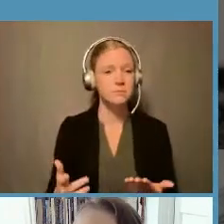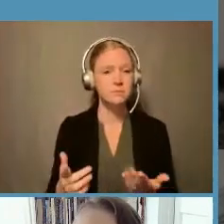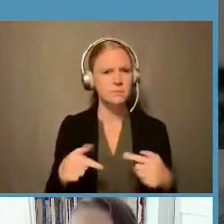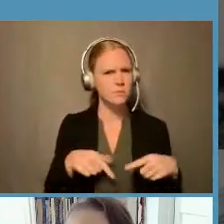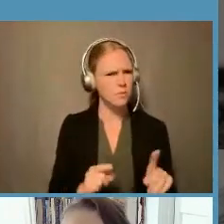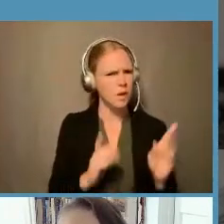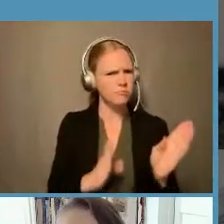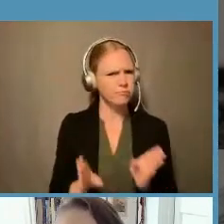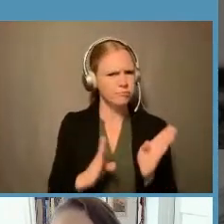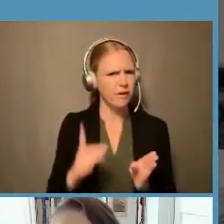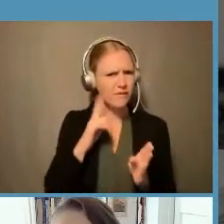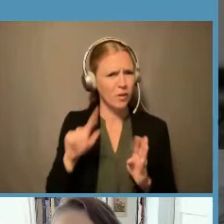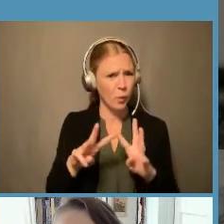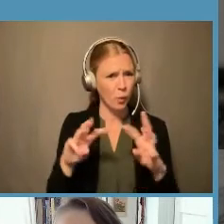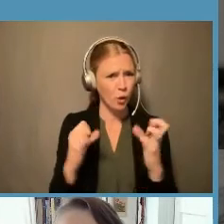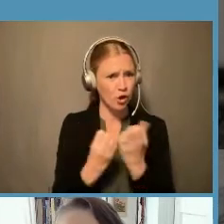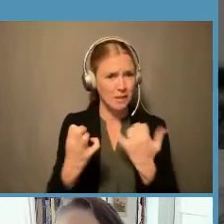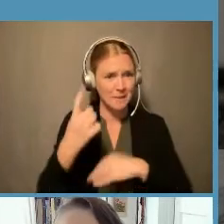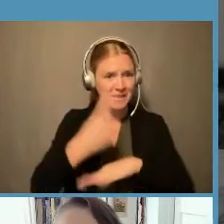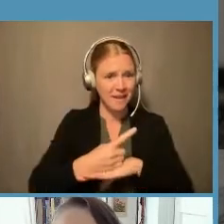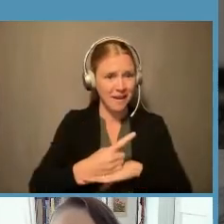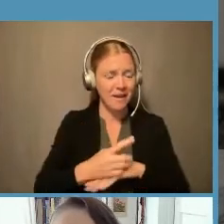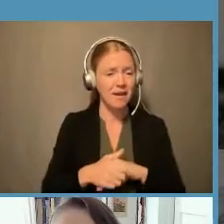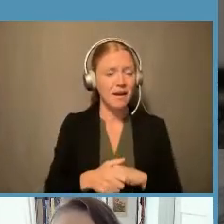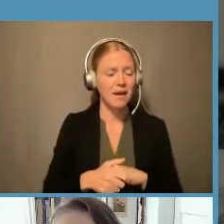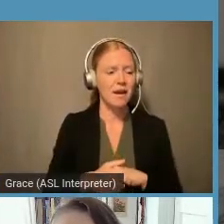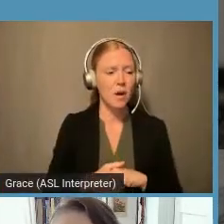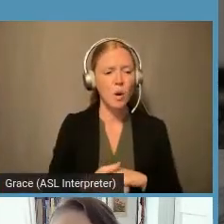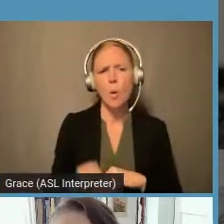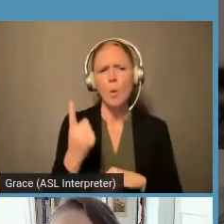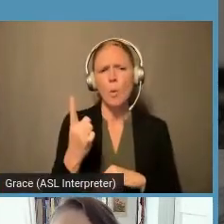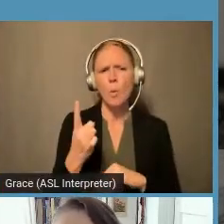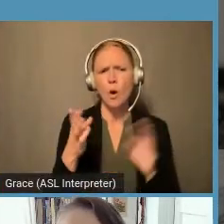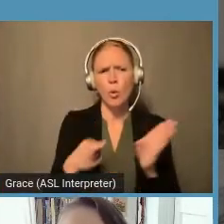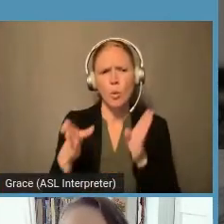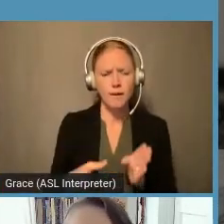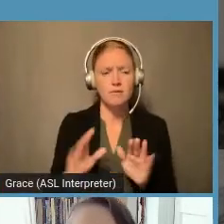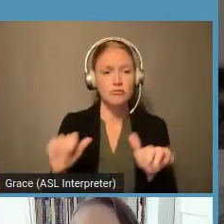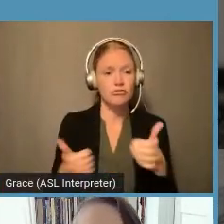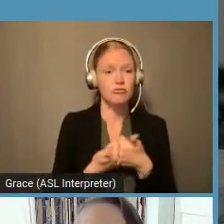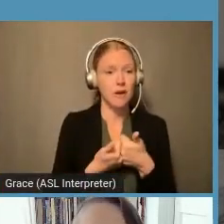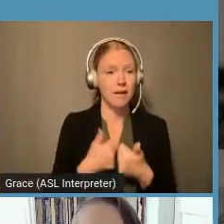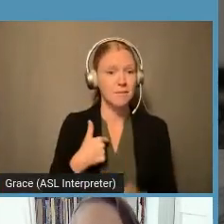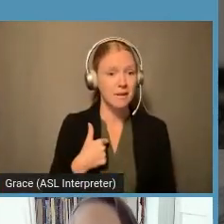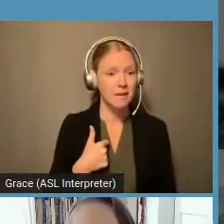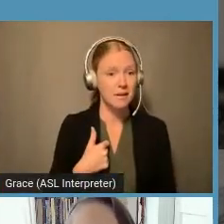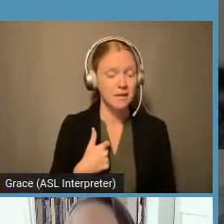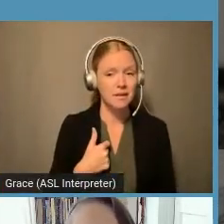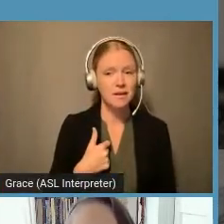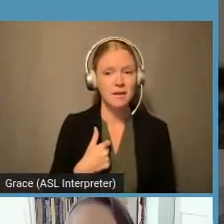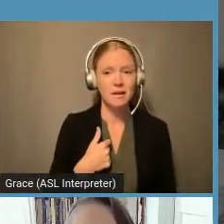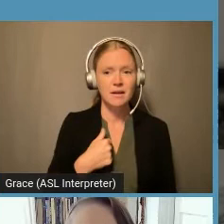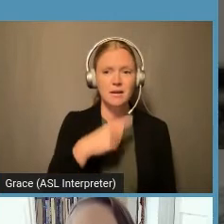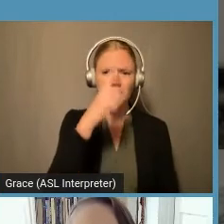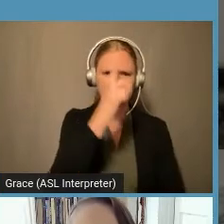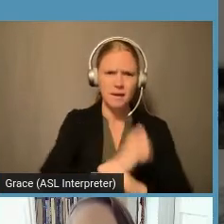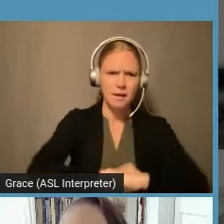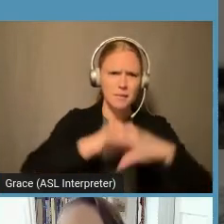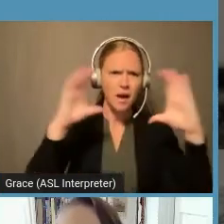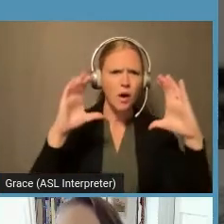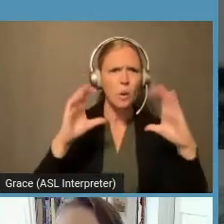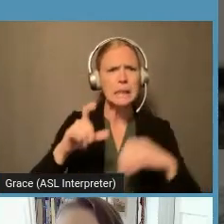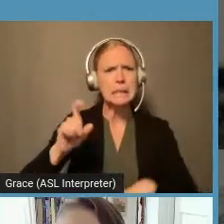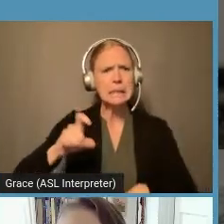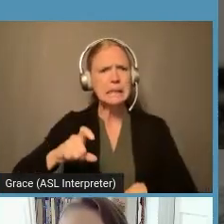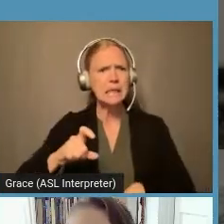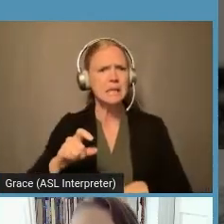preparing for this workshop today, one of the organizers really challenged me to think about the needs